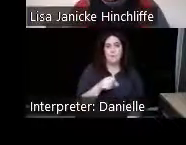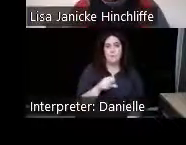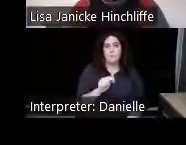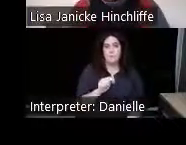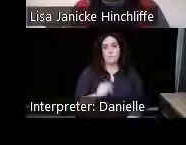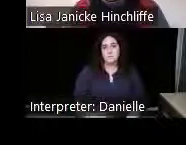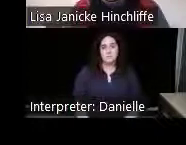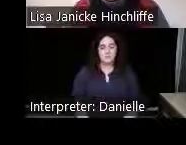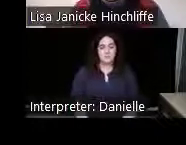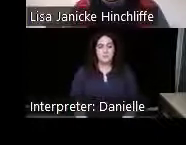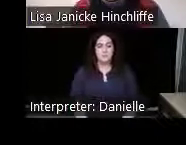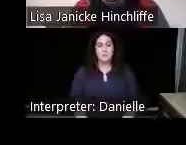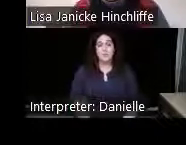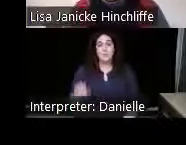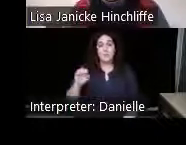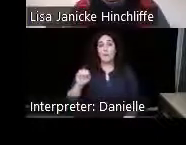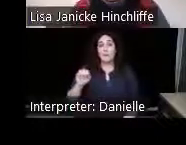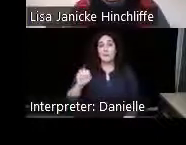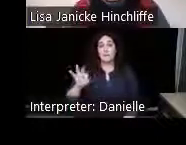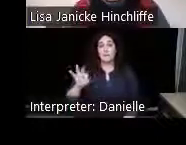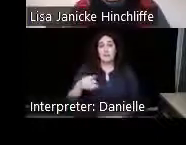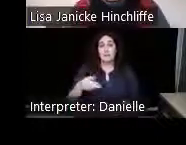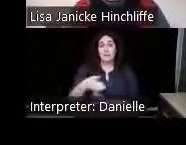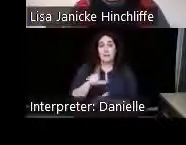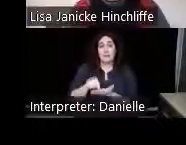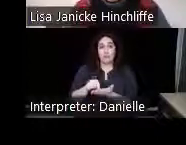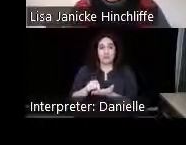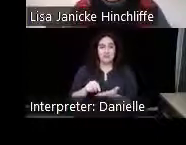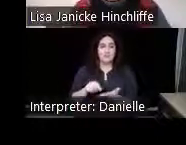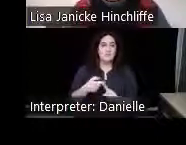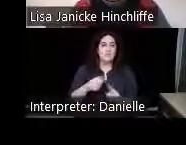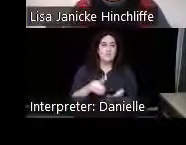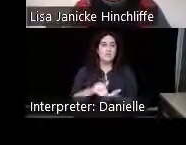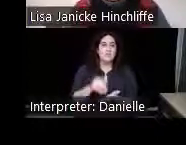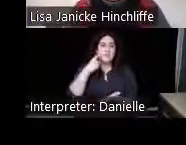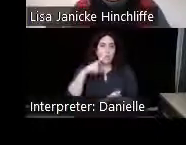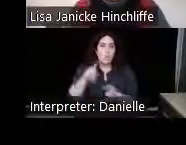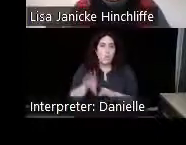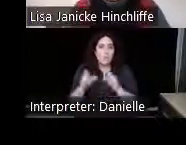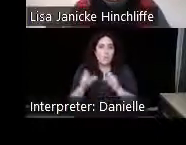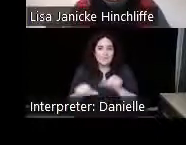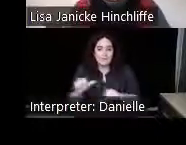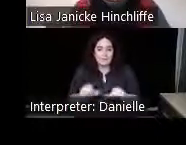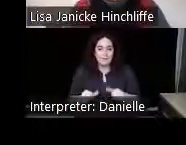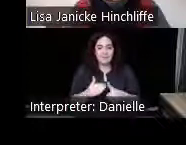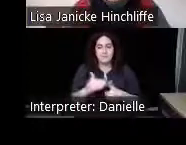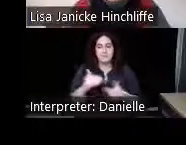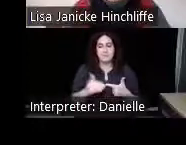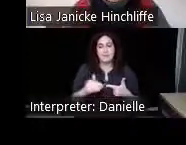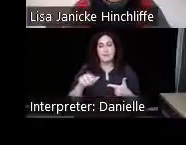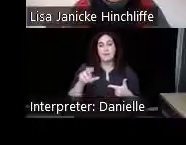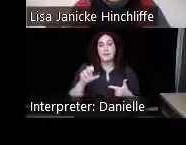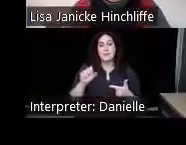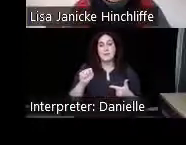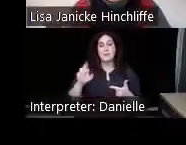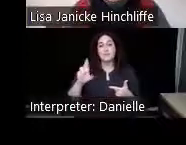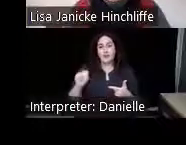at OSF preprints from the Center for Open Science, SSRN, which is owned by